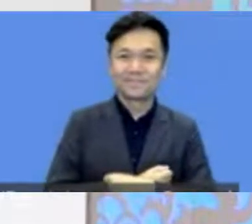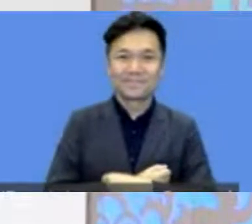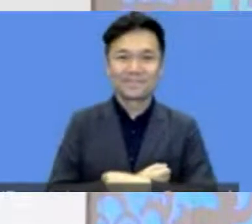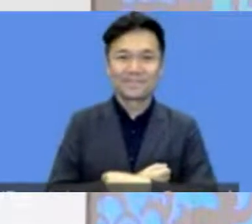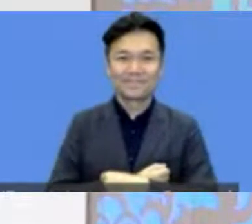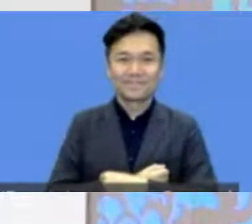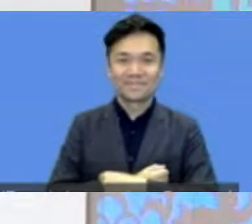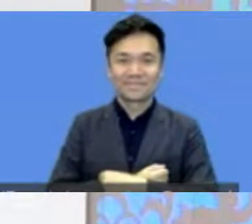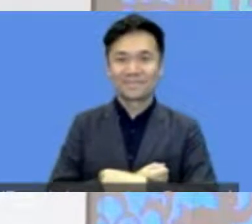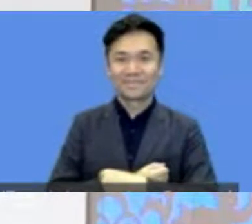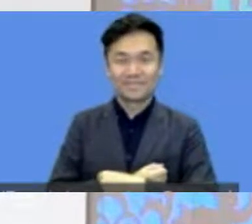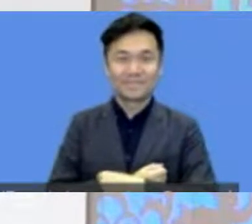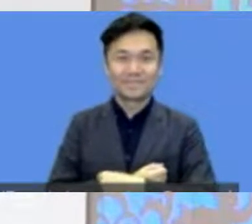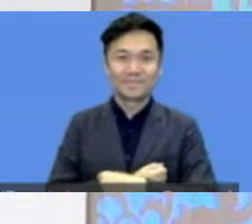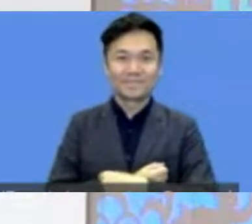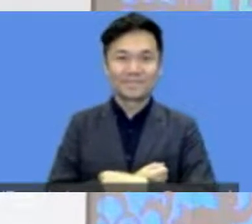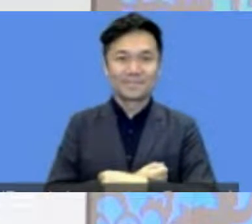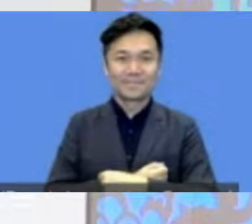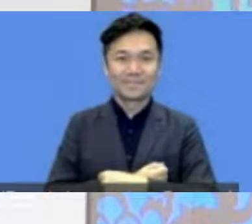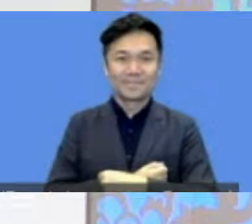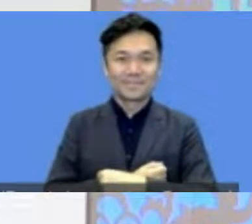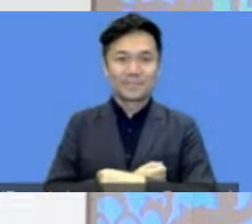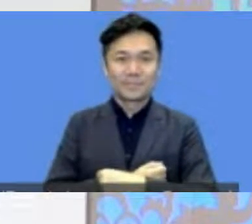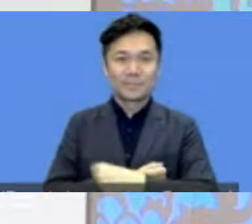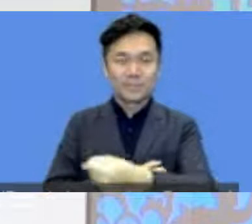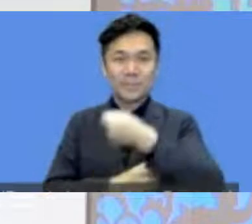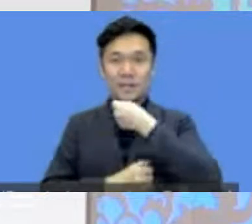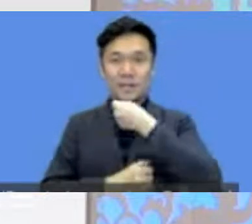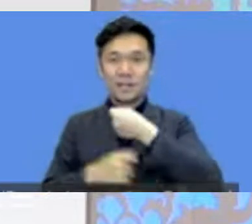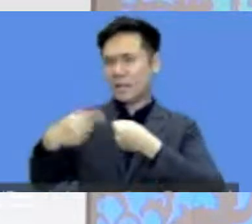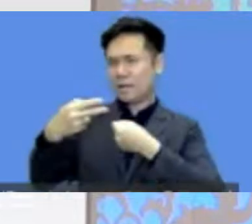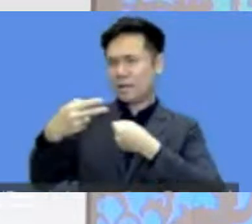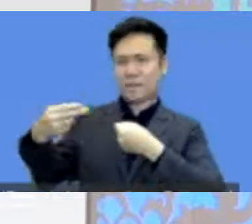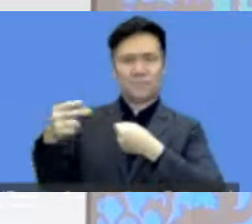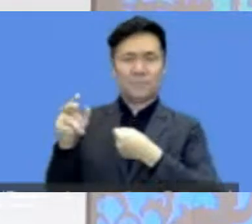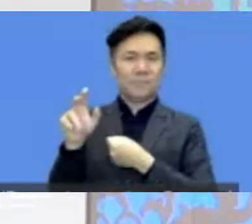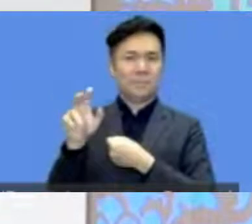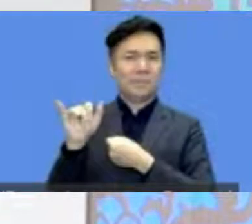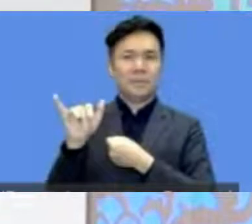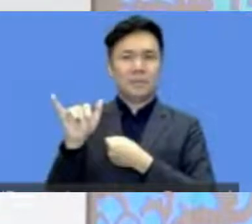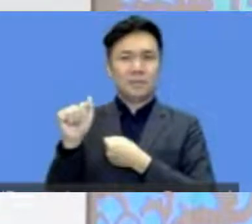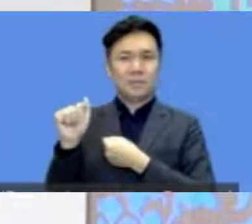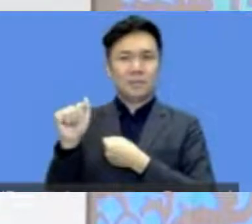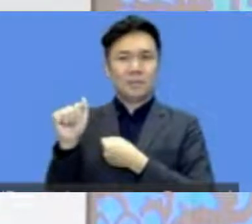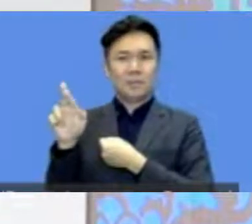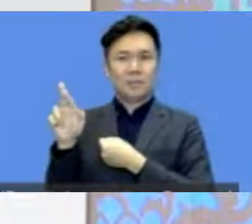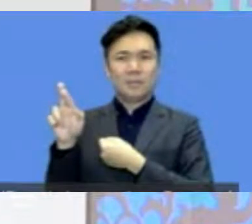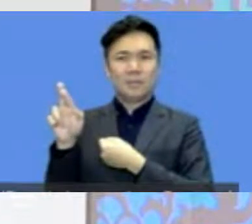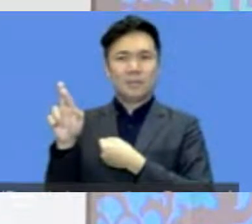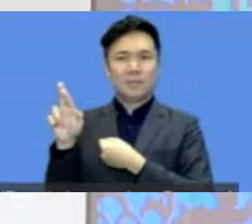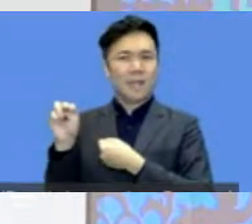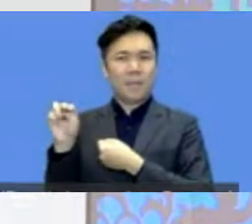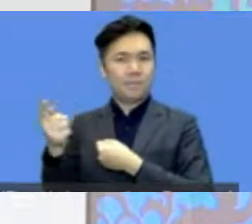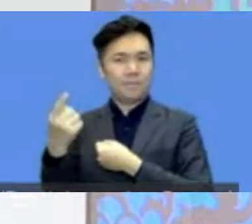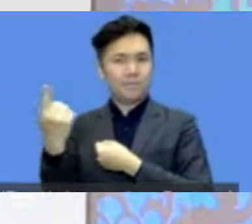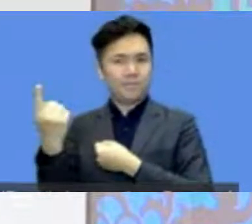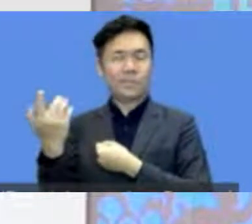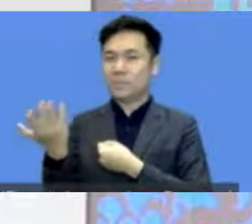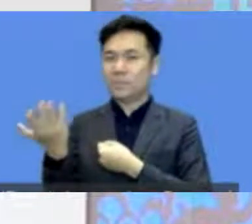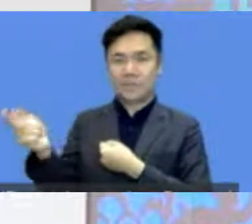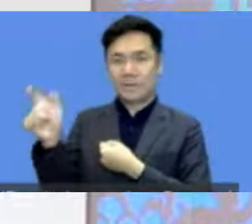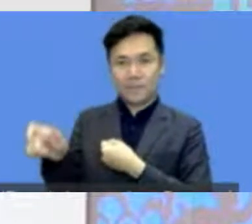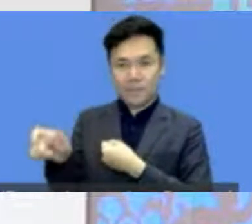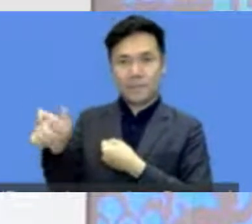Just say your name. Yeah. I'm Aung from Myanmar. My question to the last speaker. Okay,